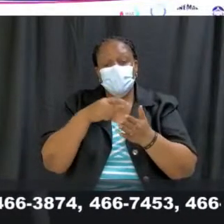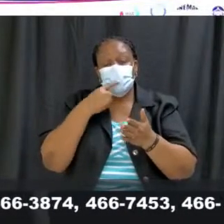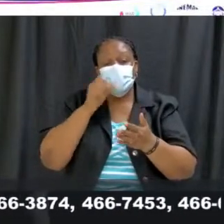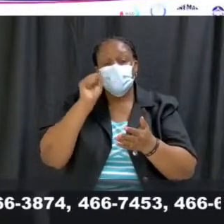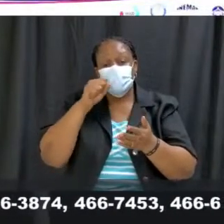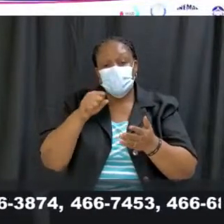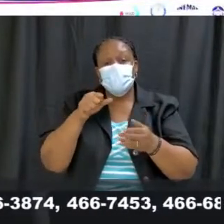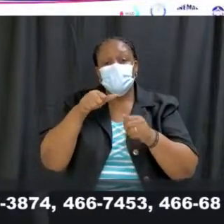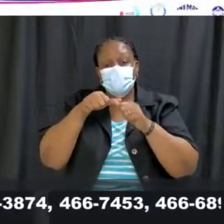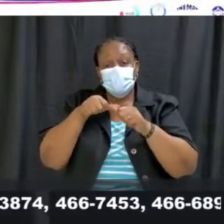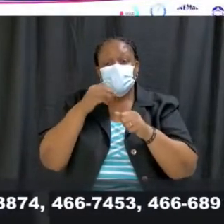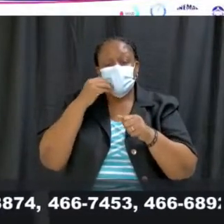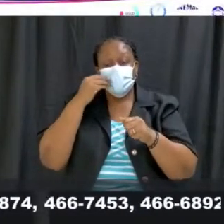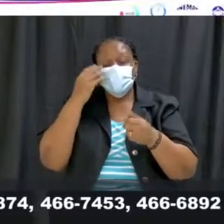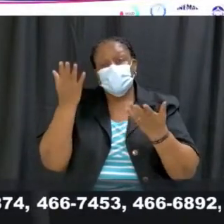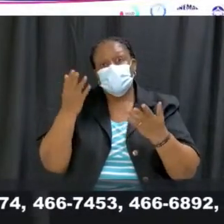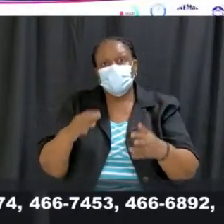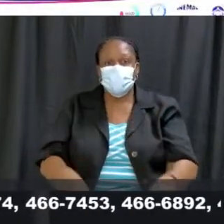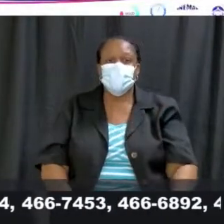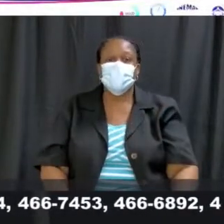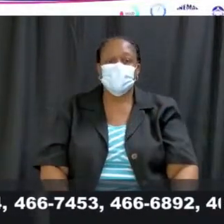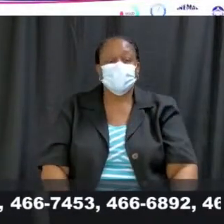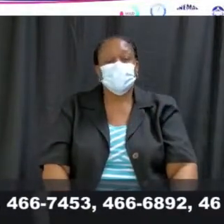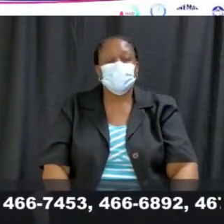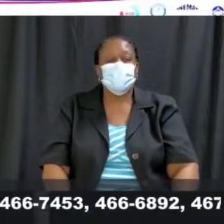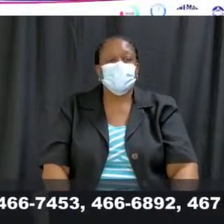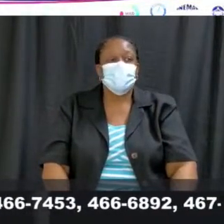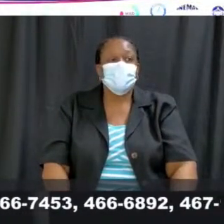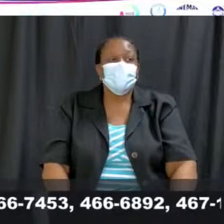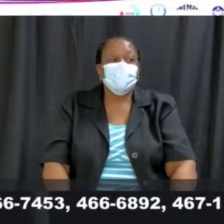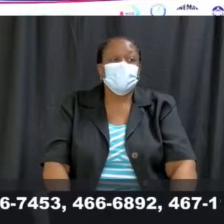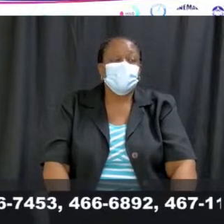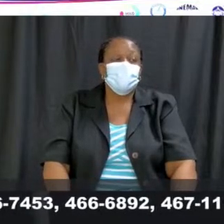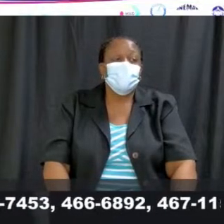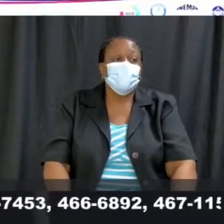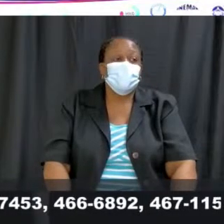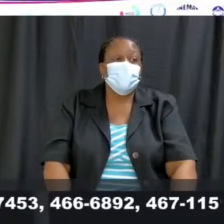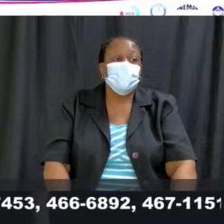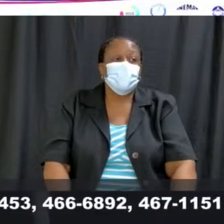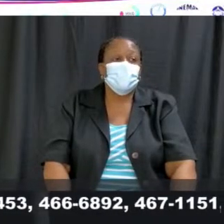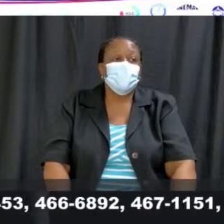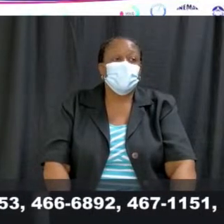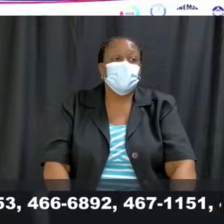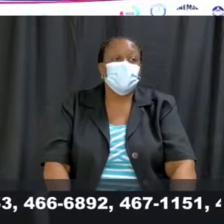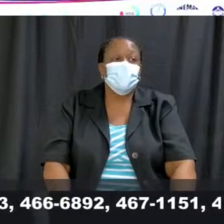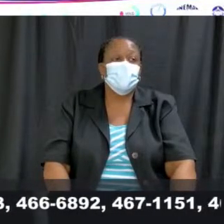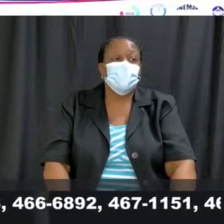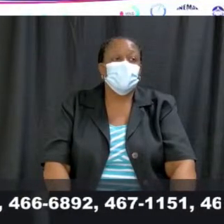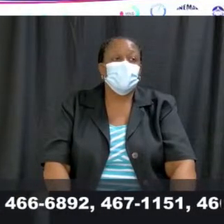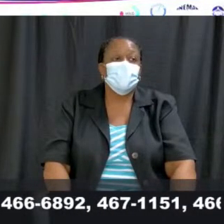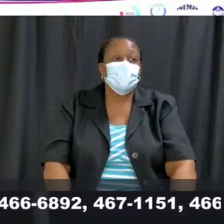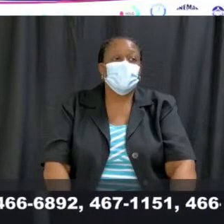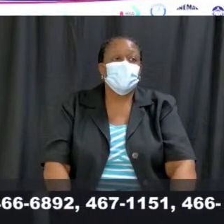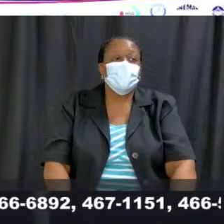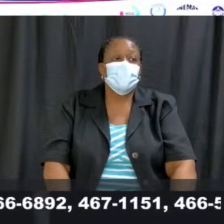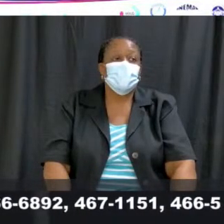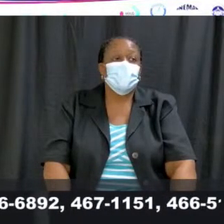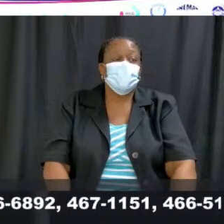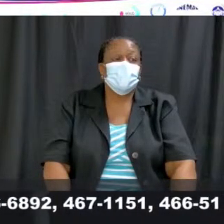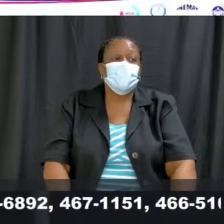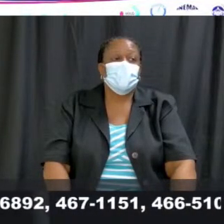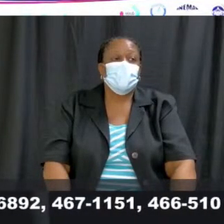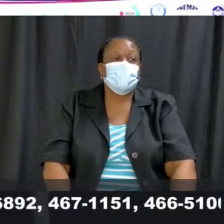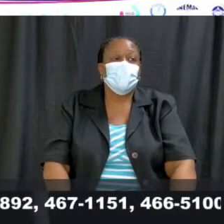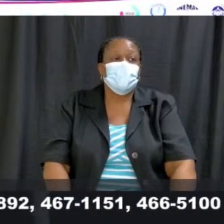Thank you, Dr. Laws. These are our last questions for today. This one, again, I think has